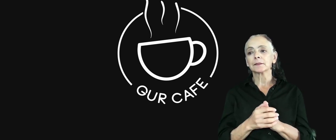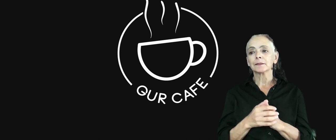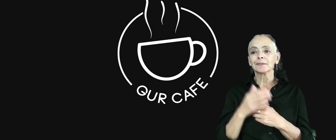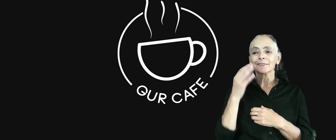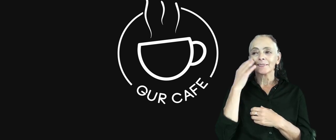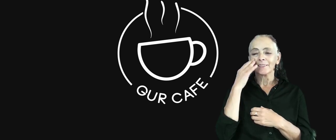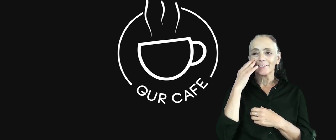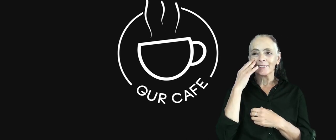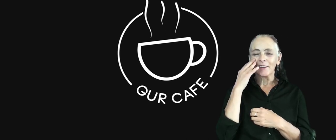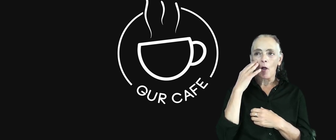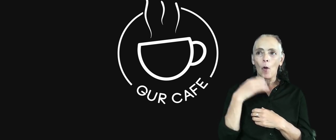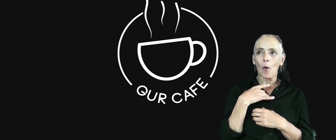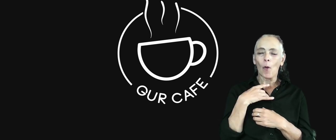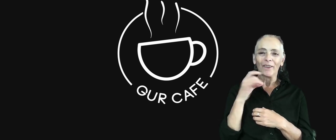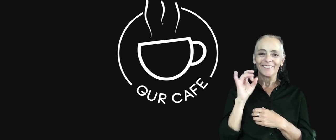that much, because